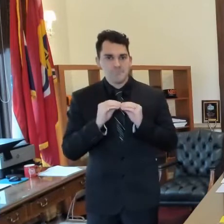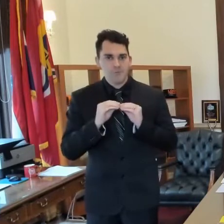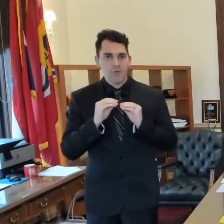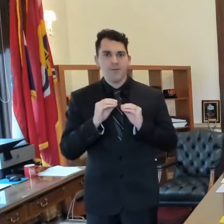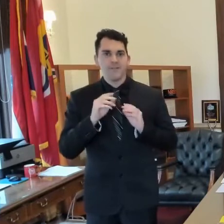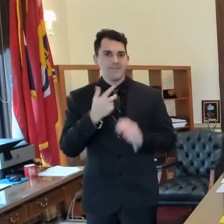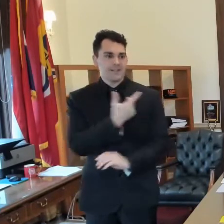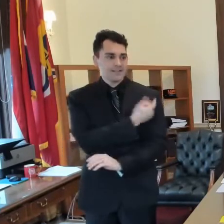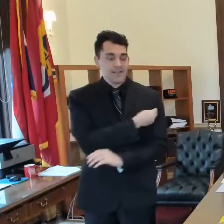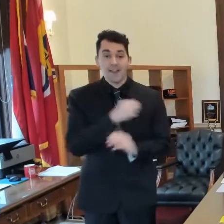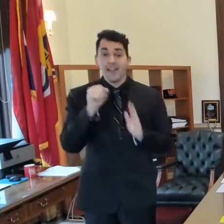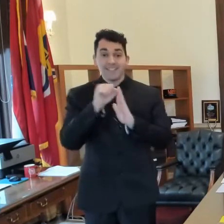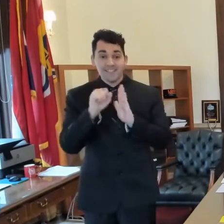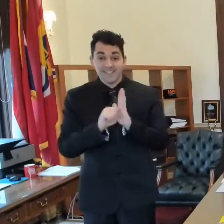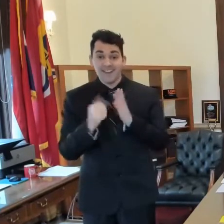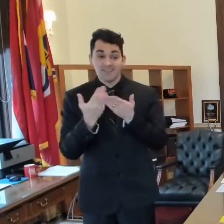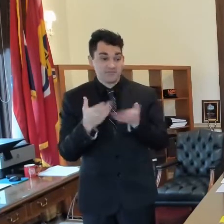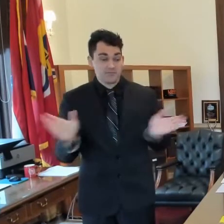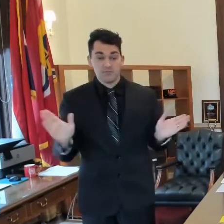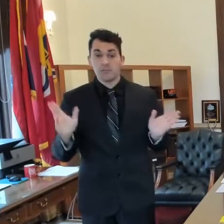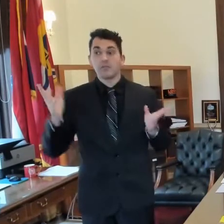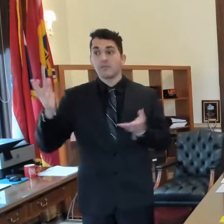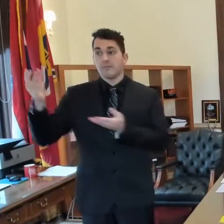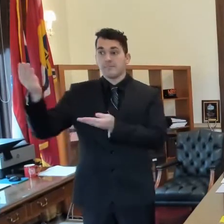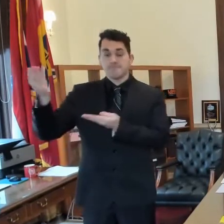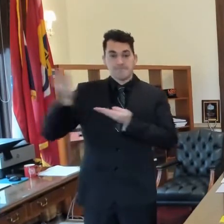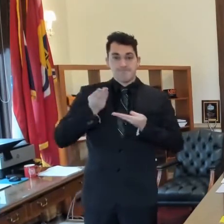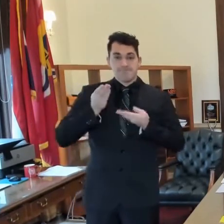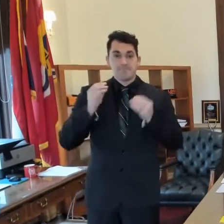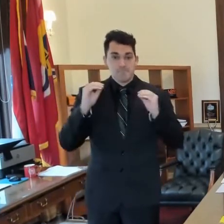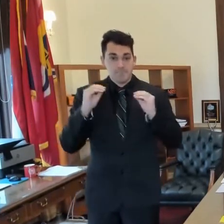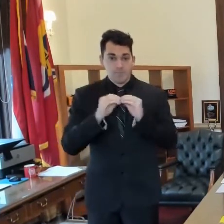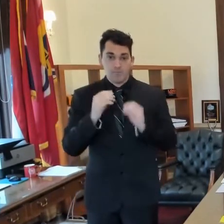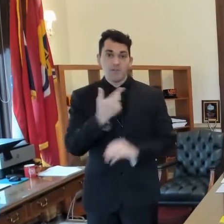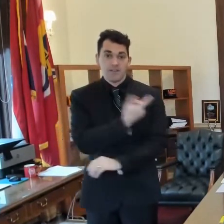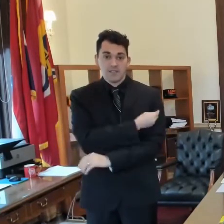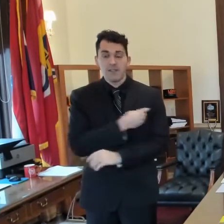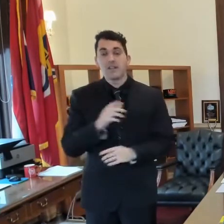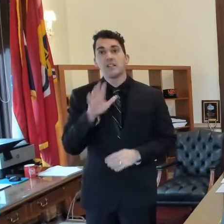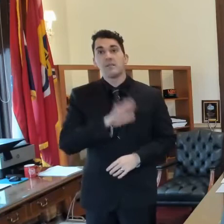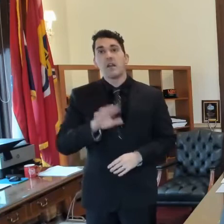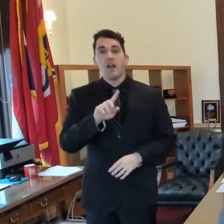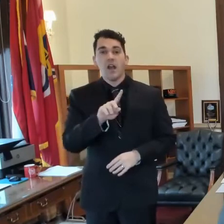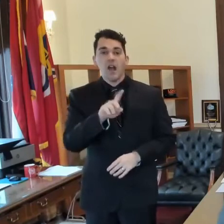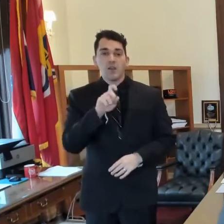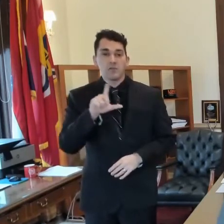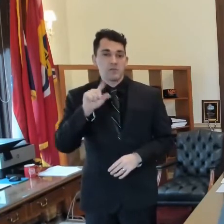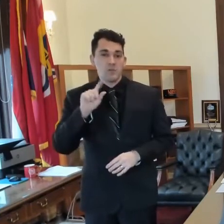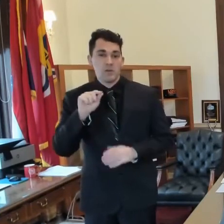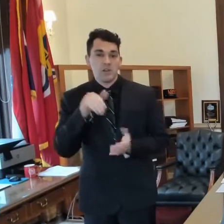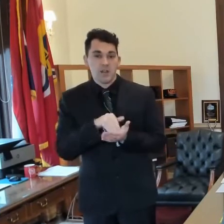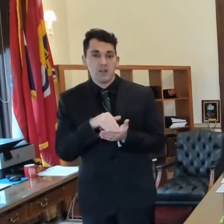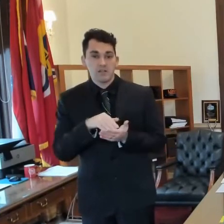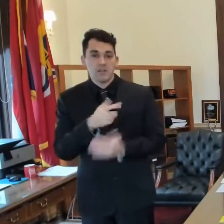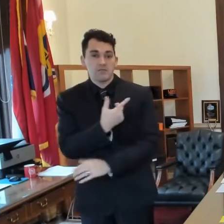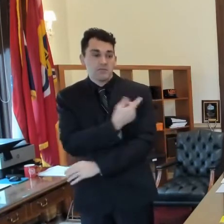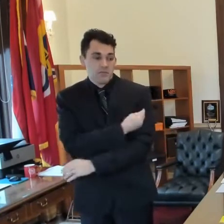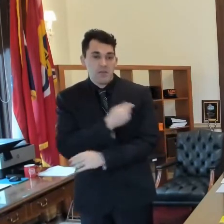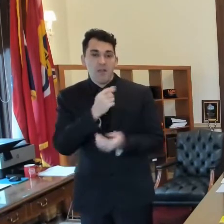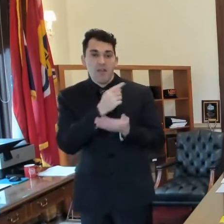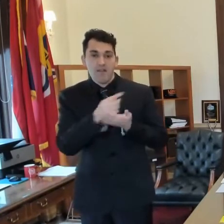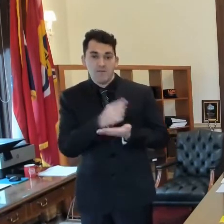more vaccine. The state's been receiving about 120,000 doses a week. But I